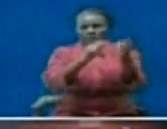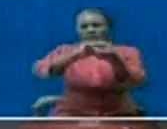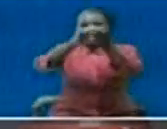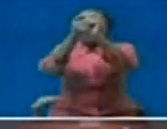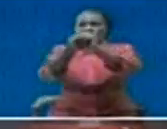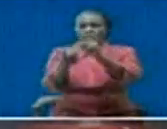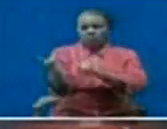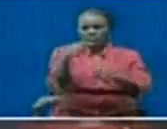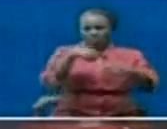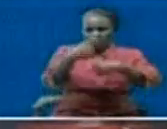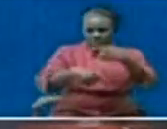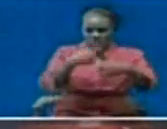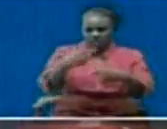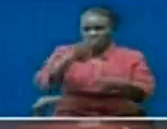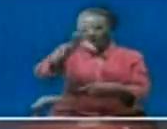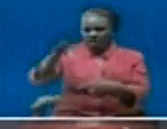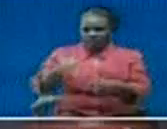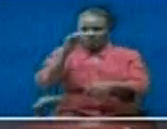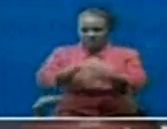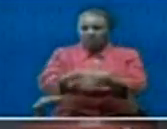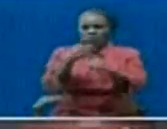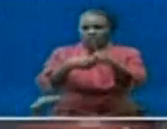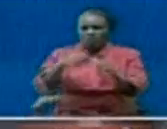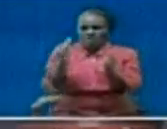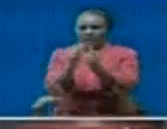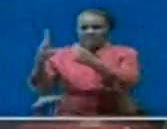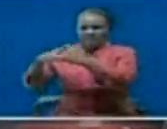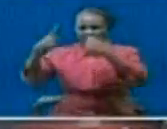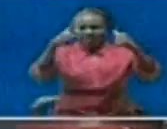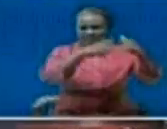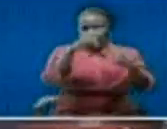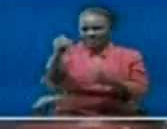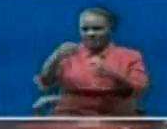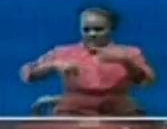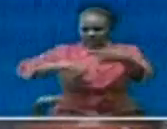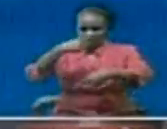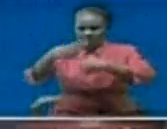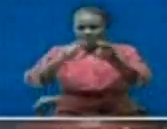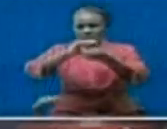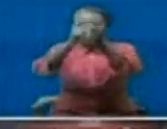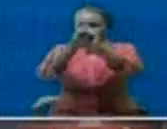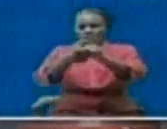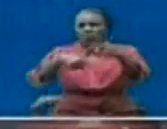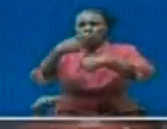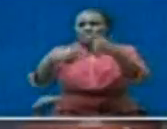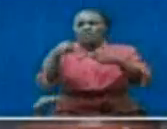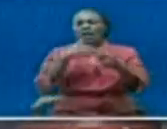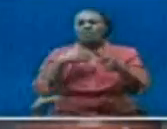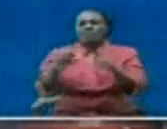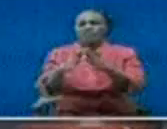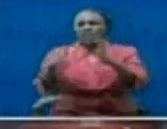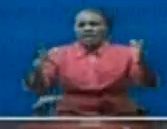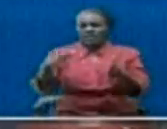processes that Africa has undertaken from the year 1990, the reform processes in Africa have largely covered four